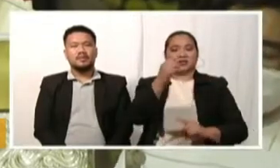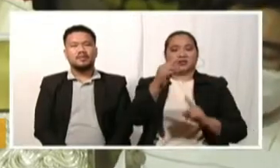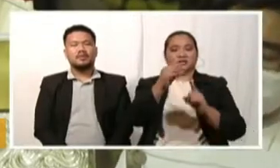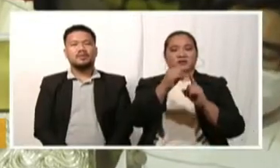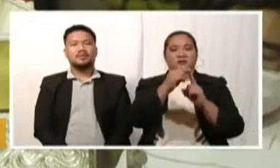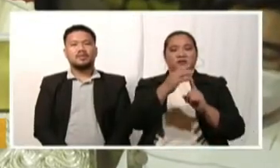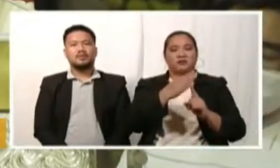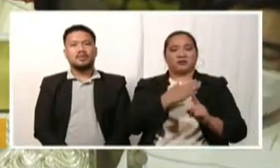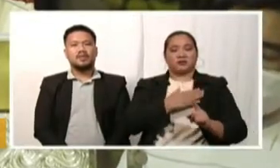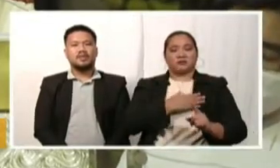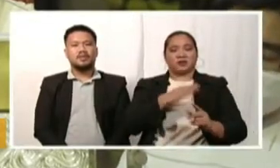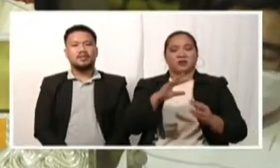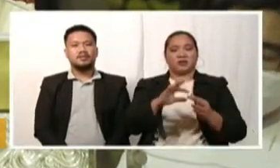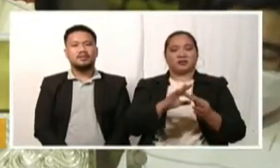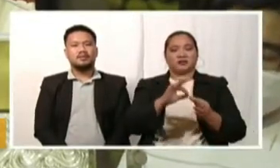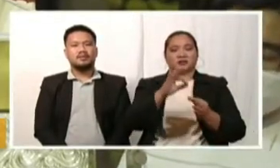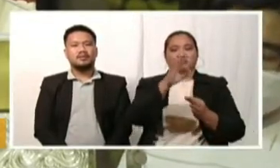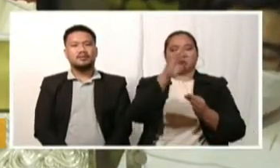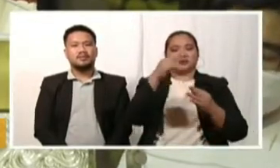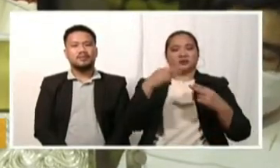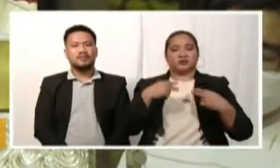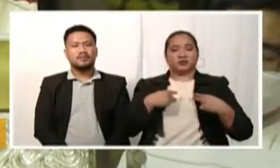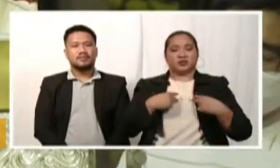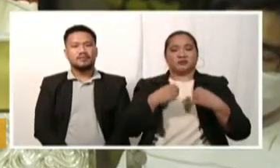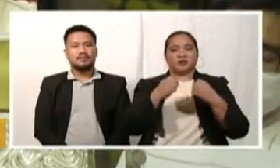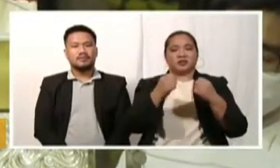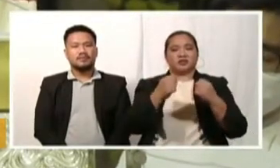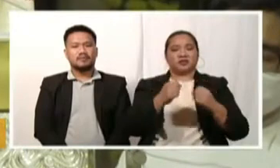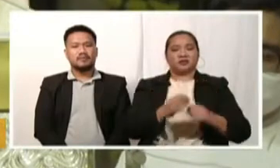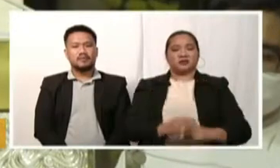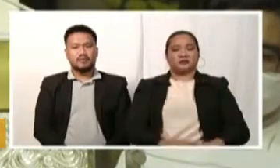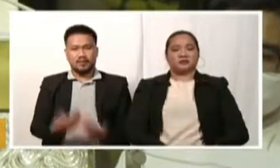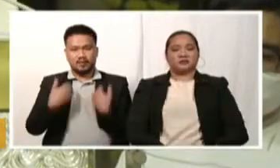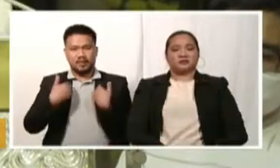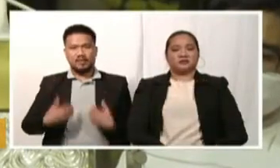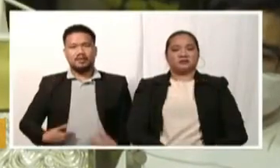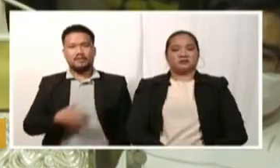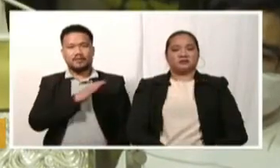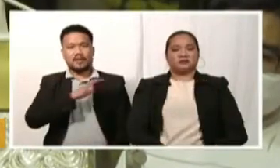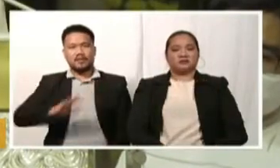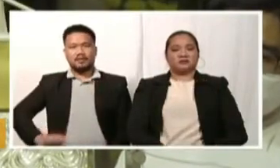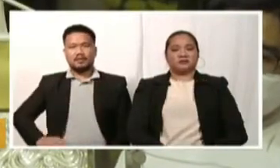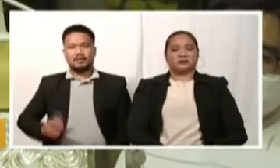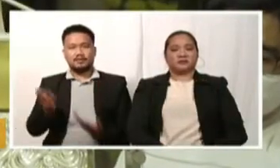my soul shall be healed. The body of Christ. Amen.